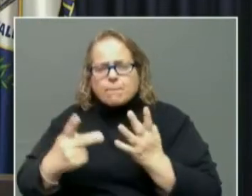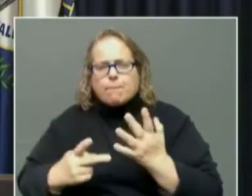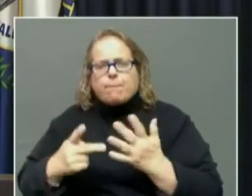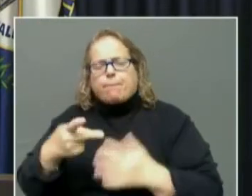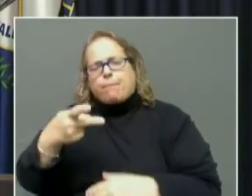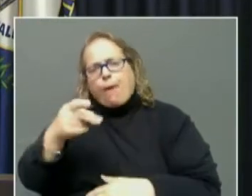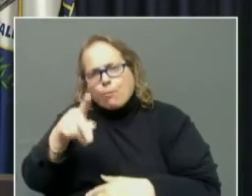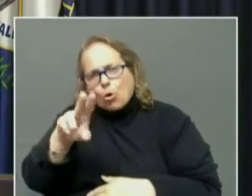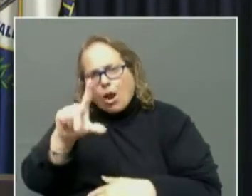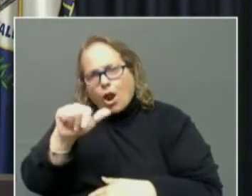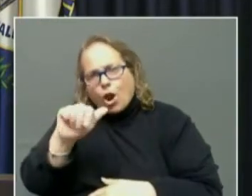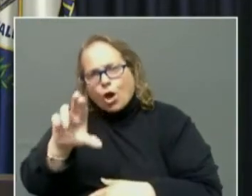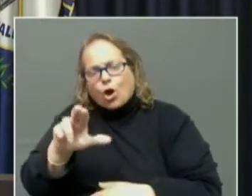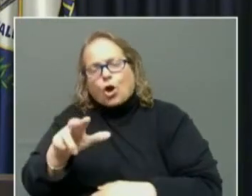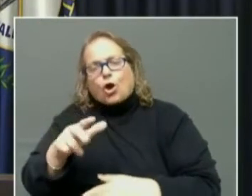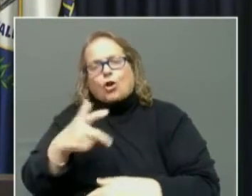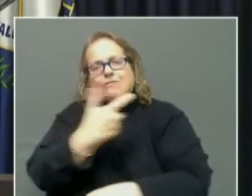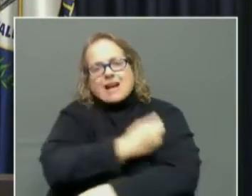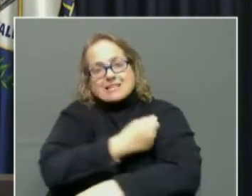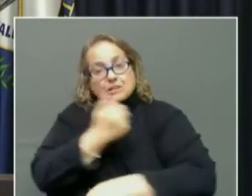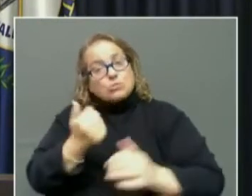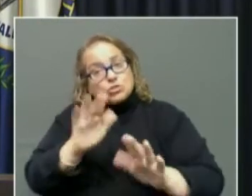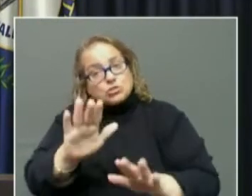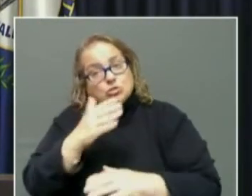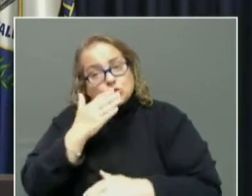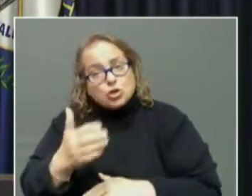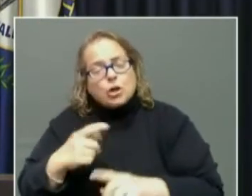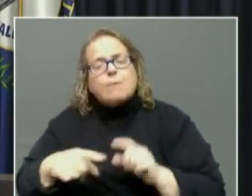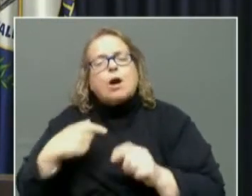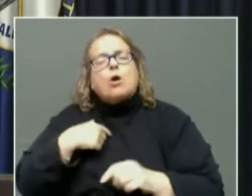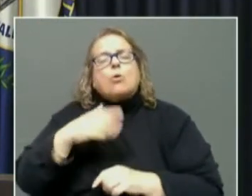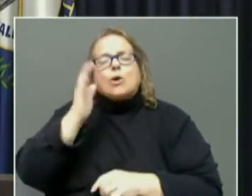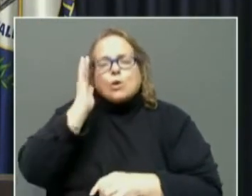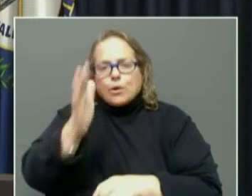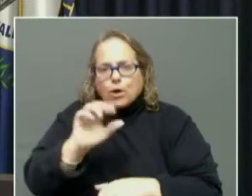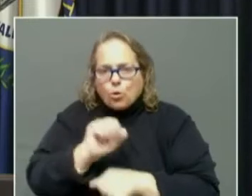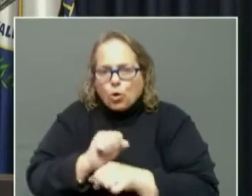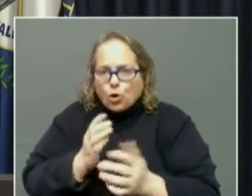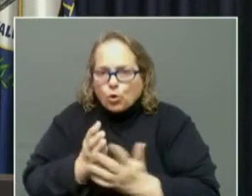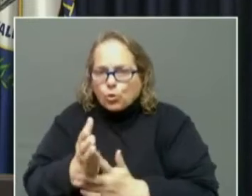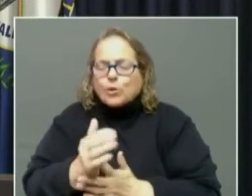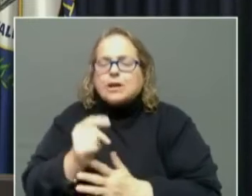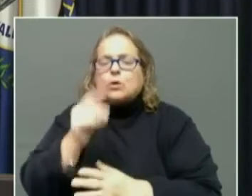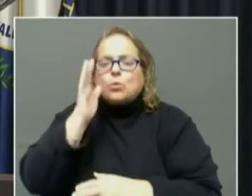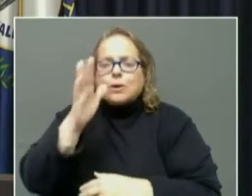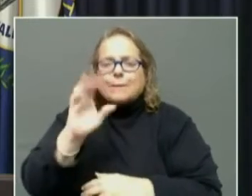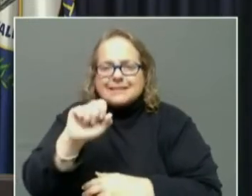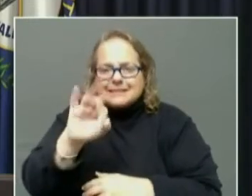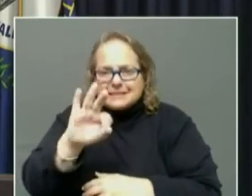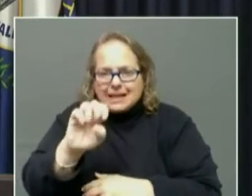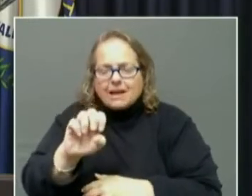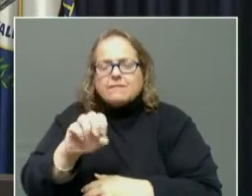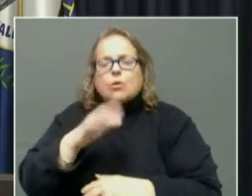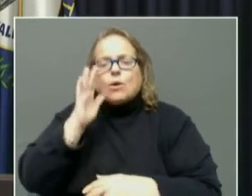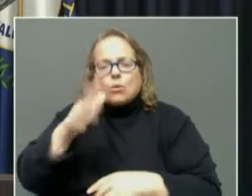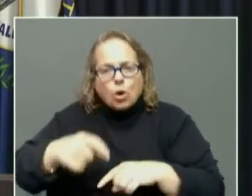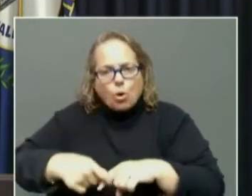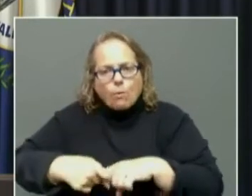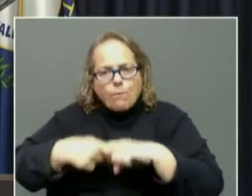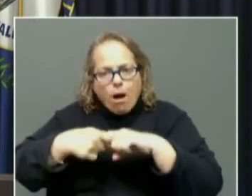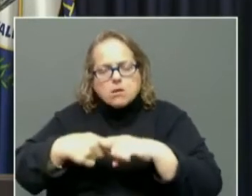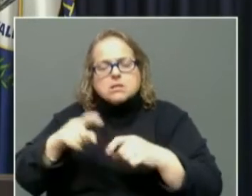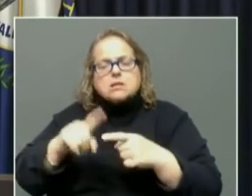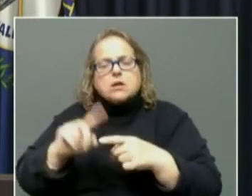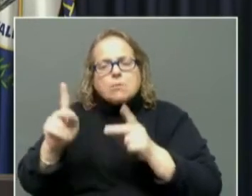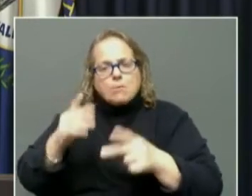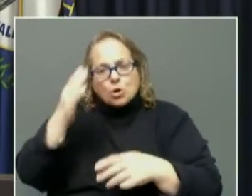Again, I think we're going to work through this. I think it's going to be deemed safe and effective, but we're going to pause until everybody knows how to treat these very